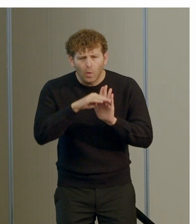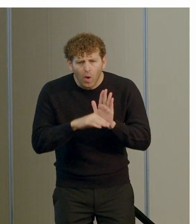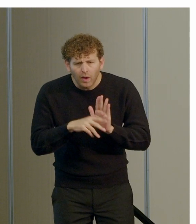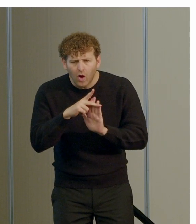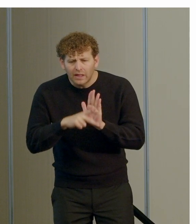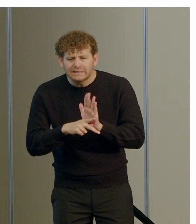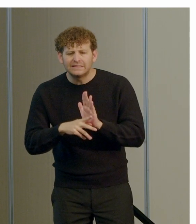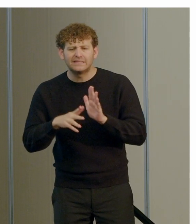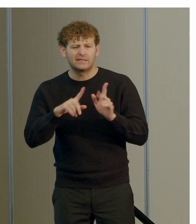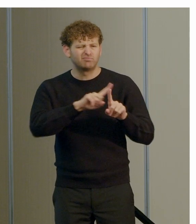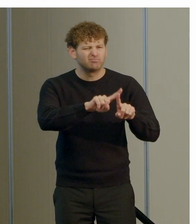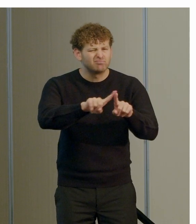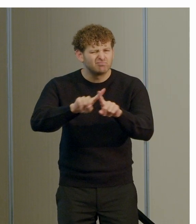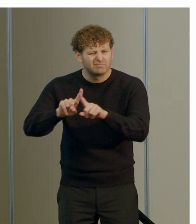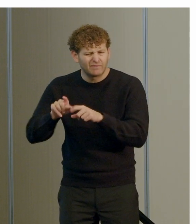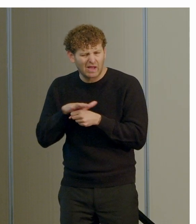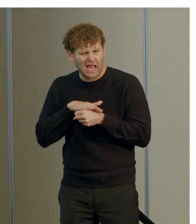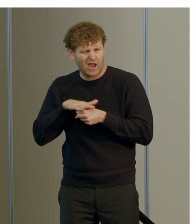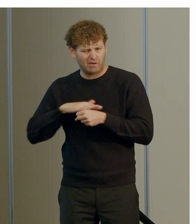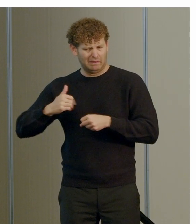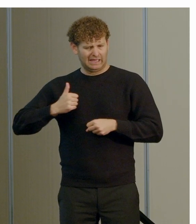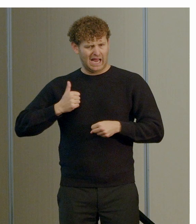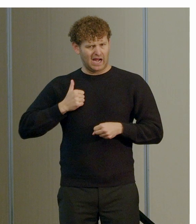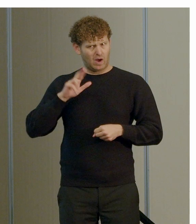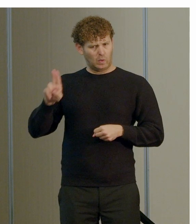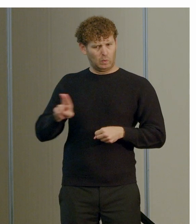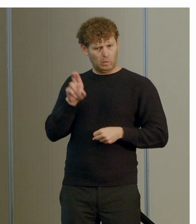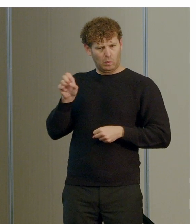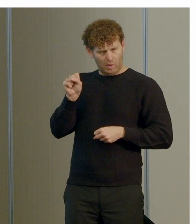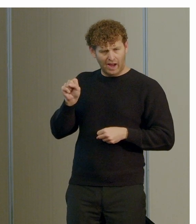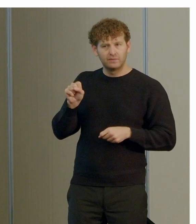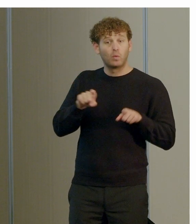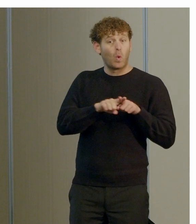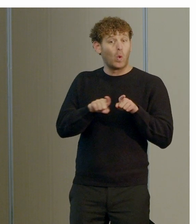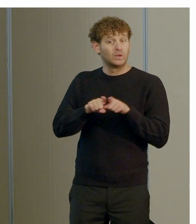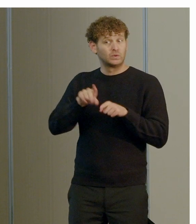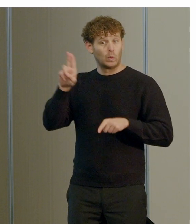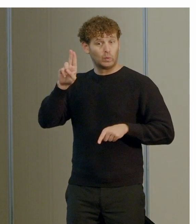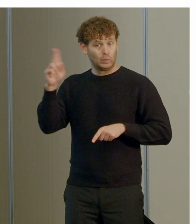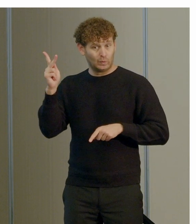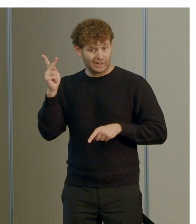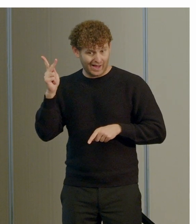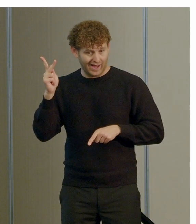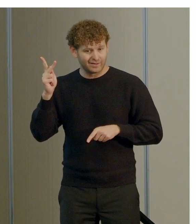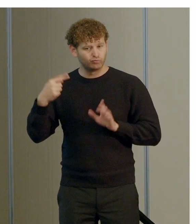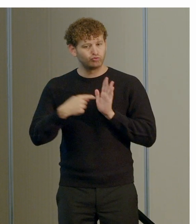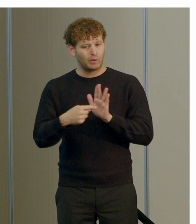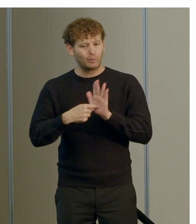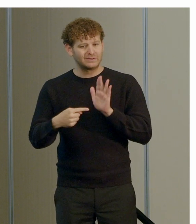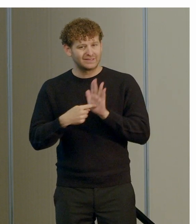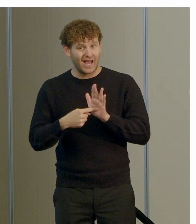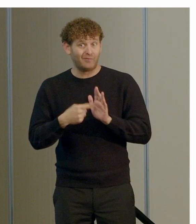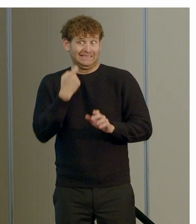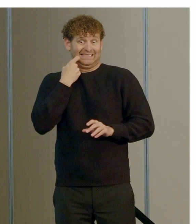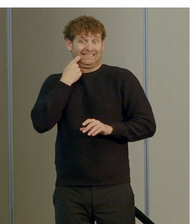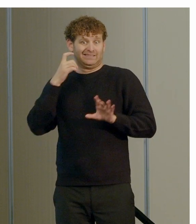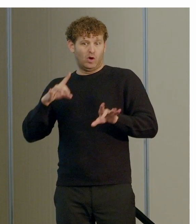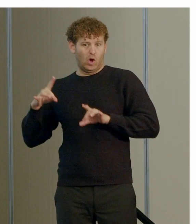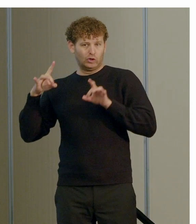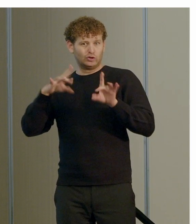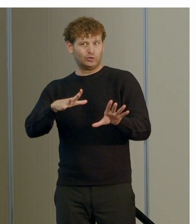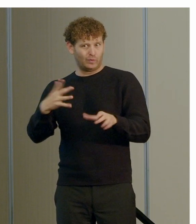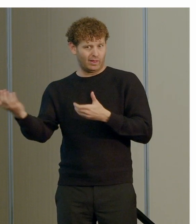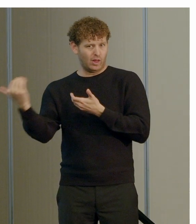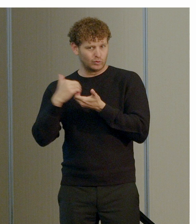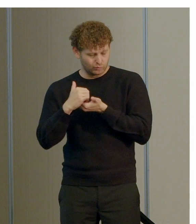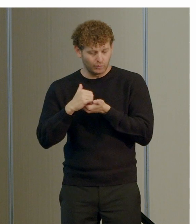had UK representatives, and I think more recently we've had Australia join. But it's industry outreach and industry engagement. And of